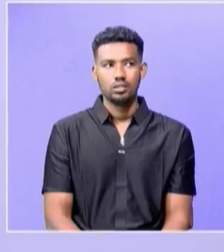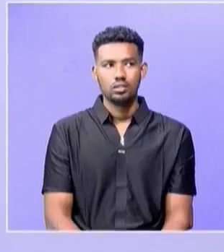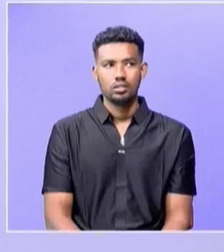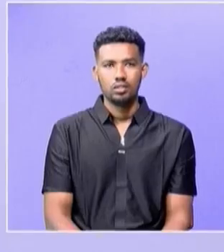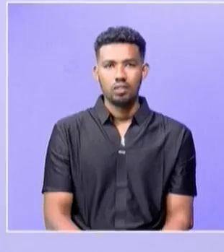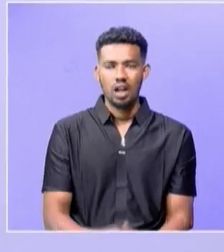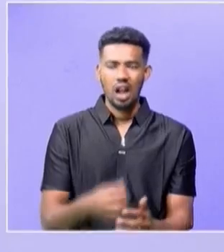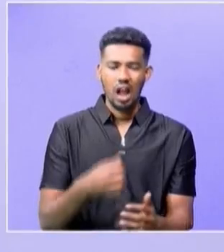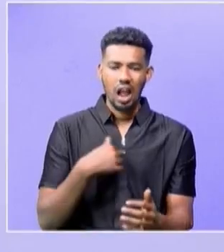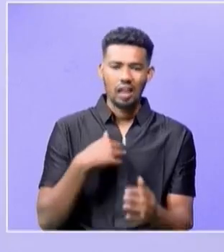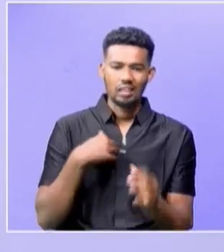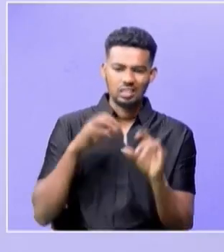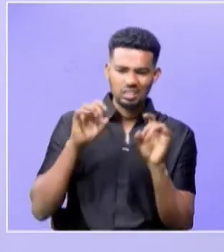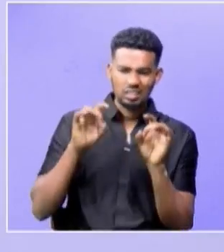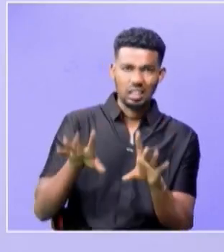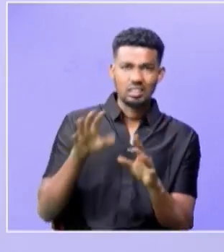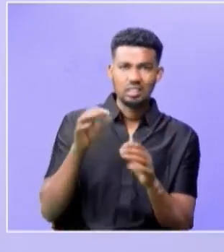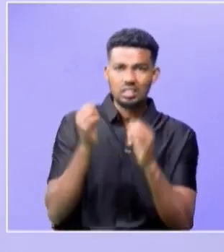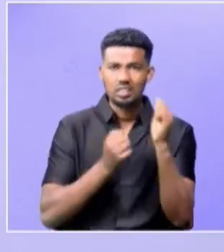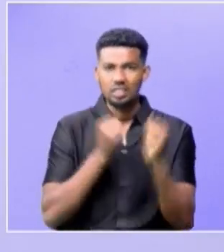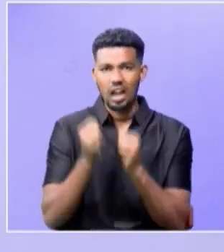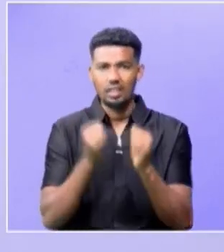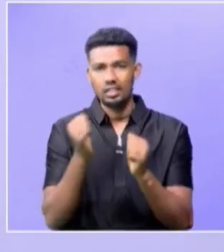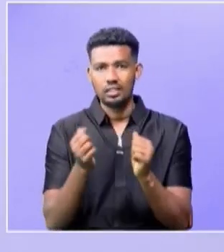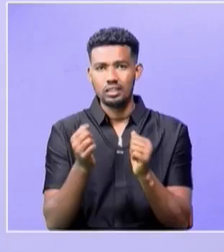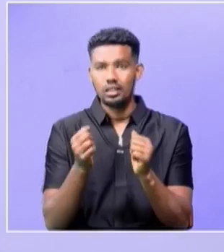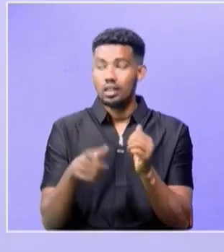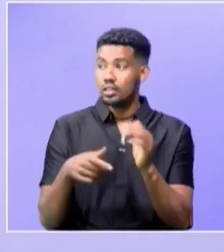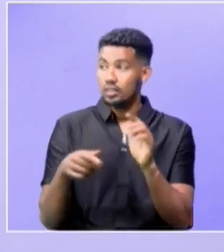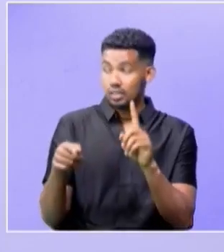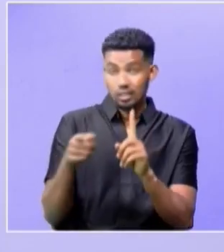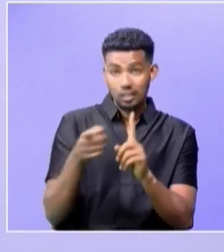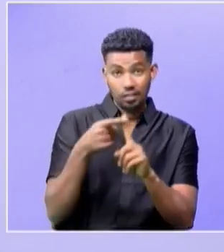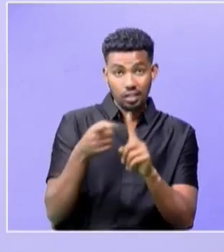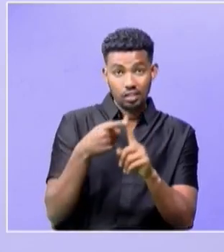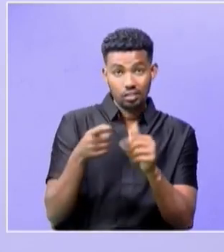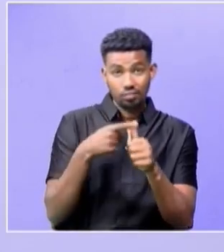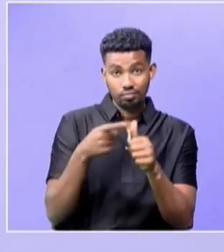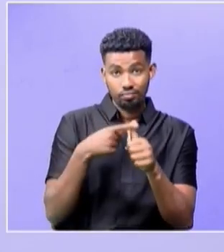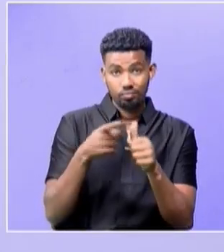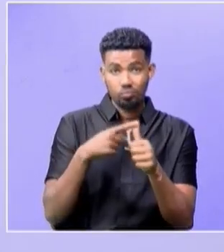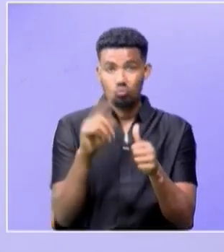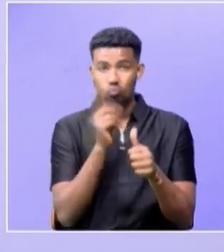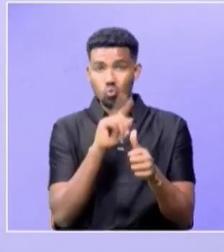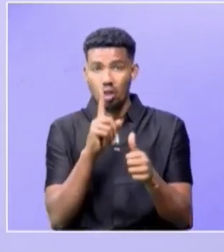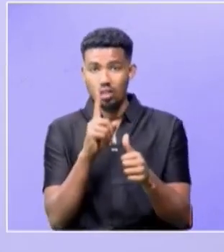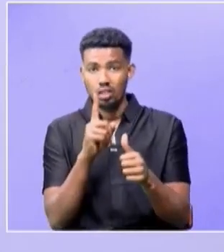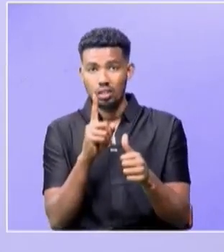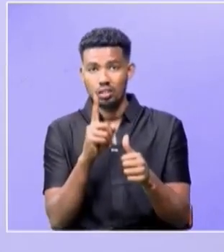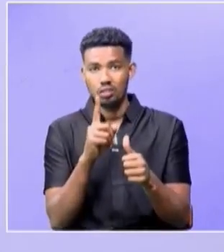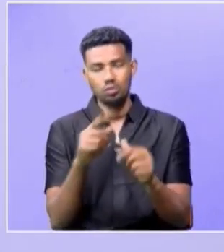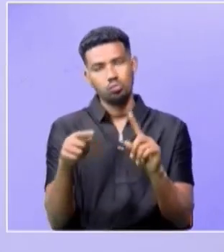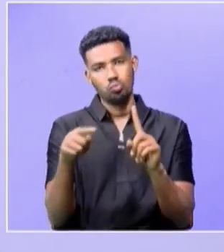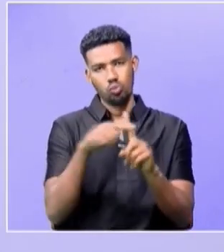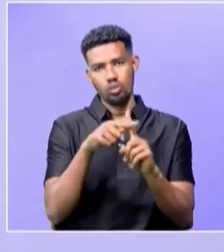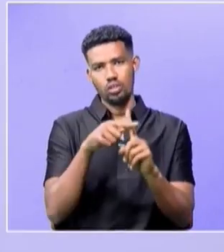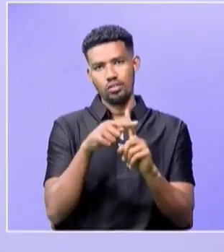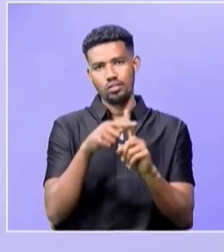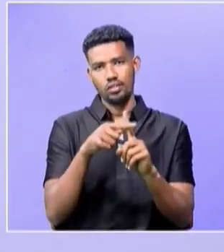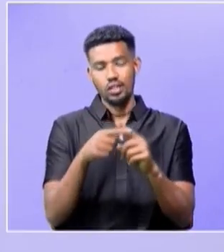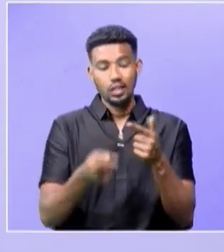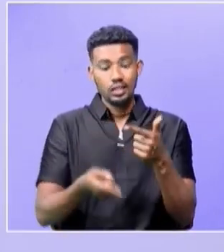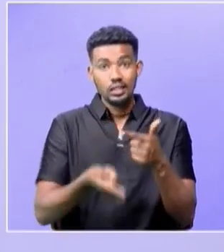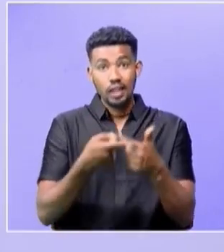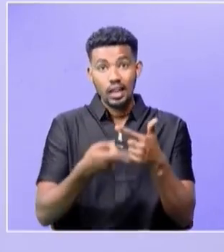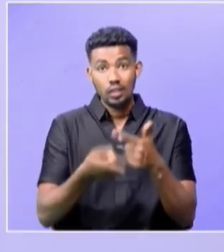Look, students, the first one is positive form of sentence. Look at here. I like reading. And the